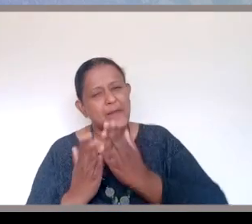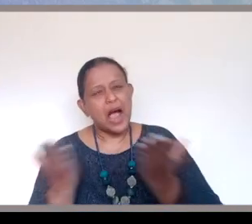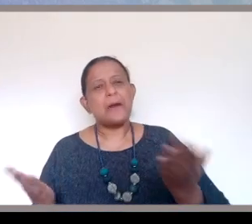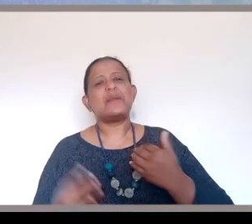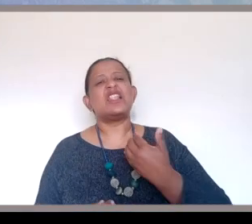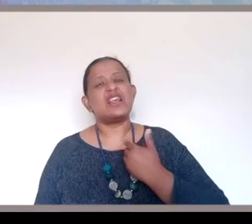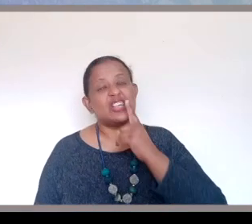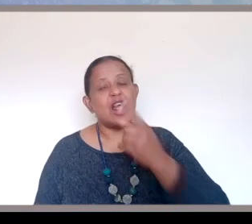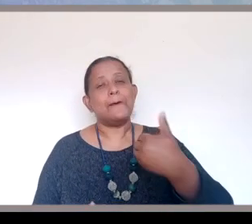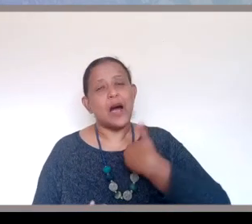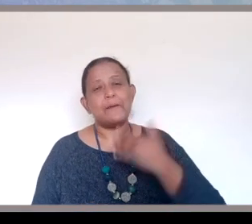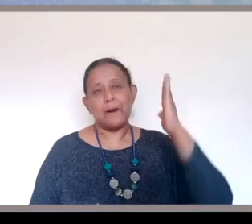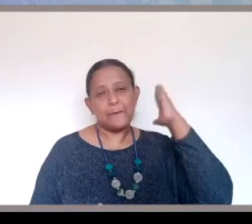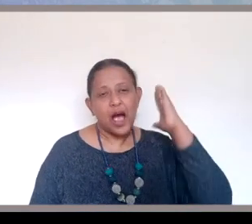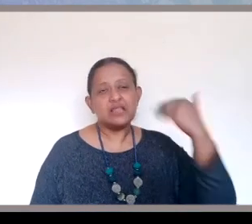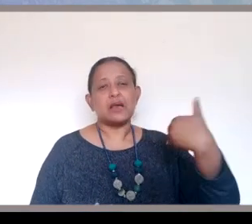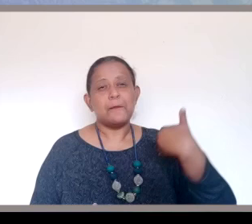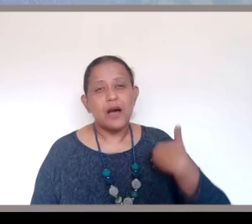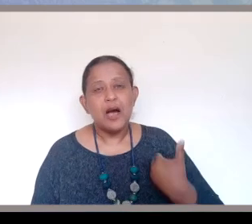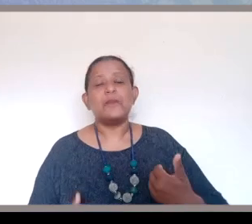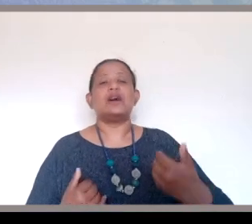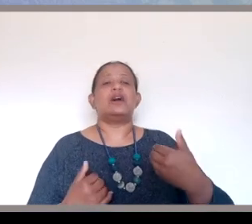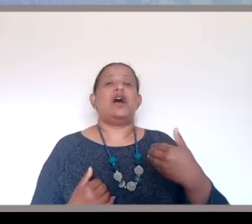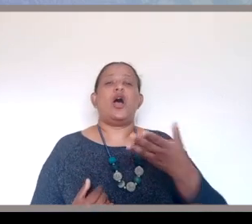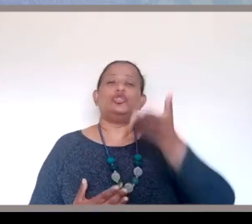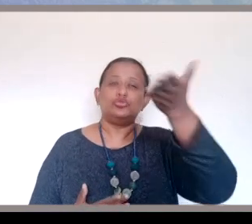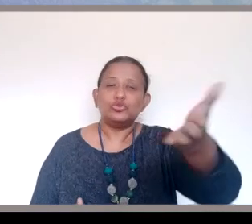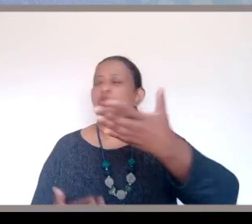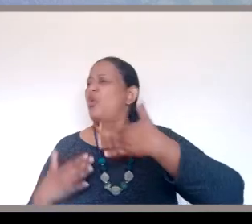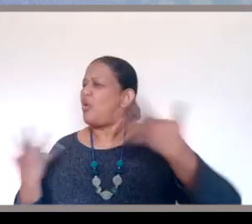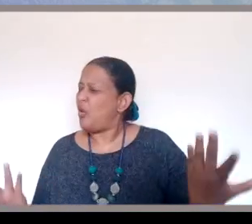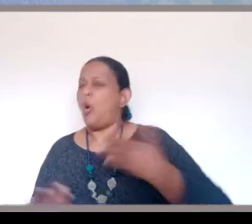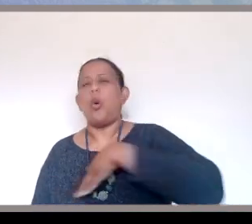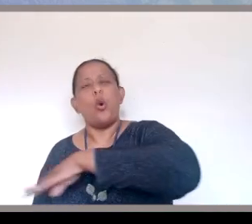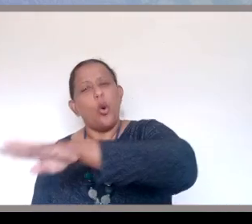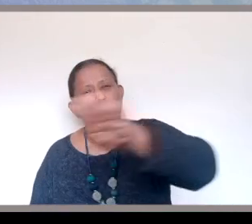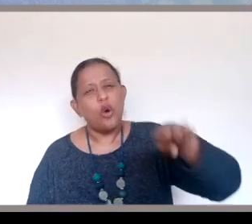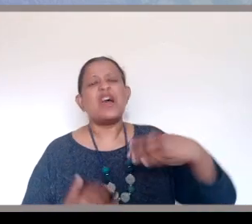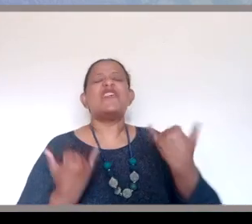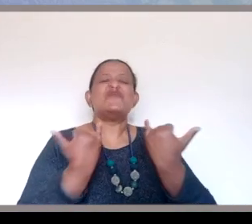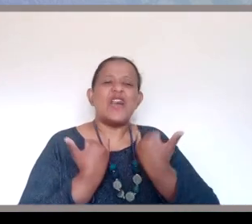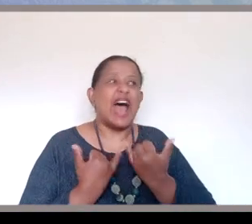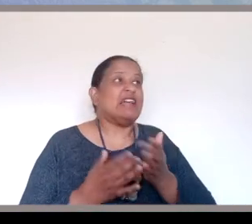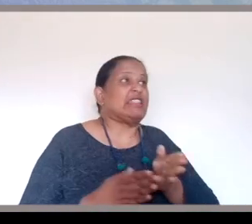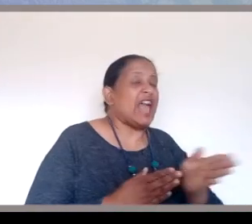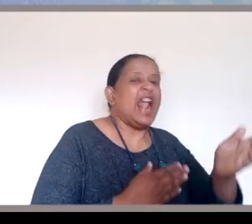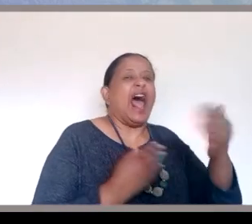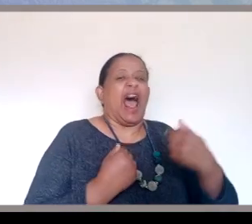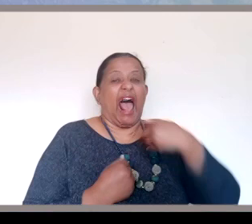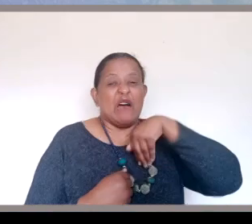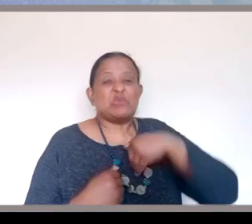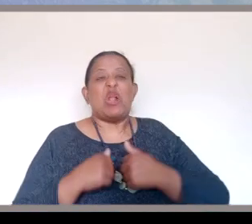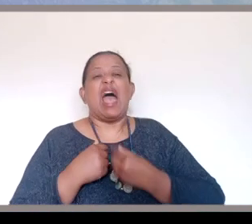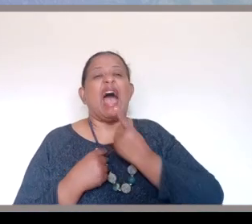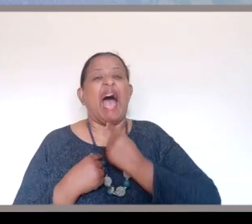tempted. Every day we are tempted. You never get too old for it. You never overcome it by getting